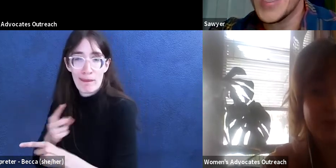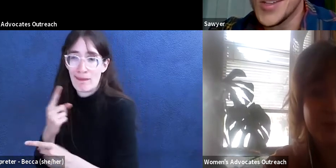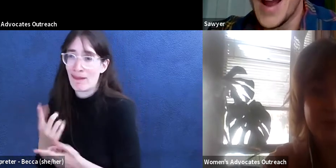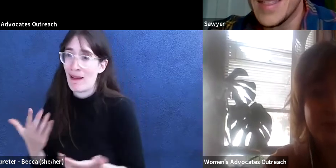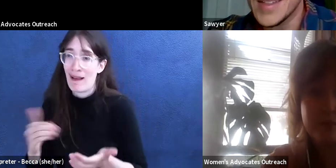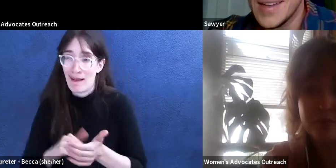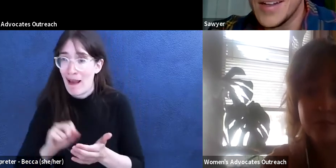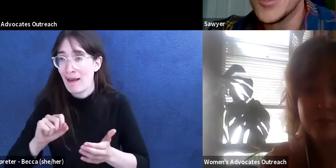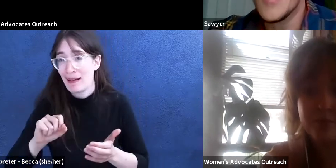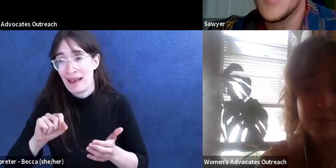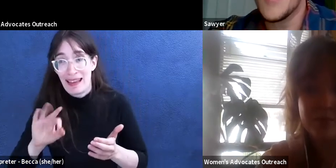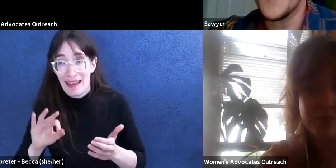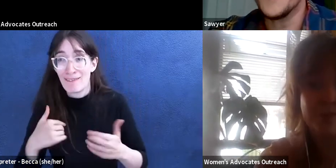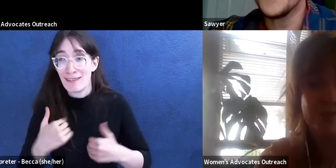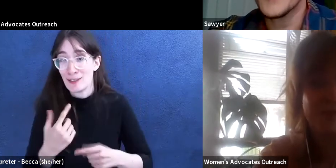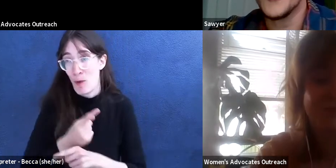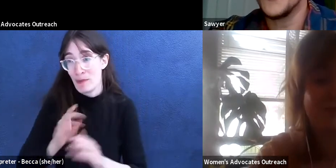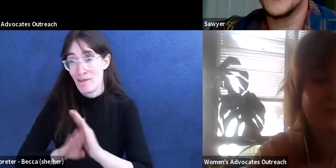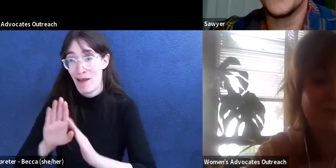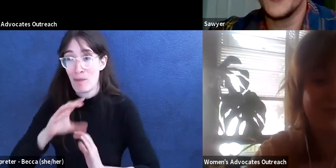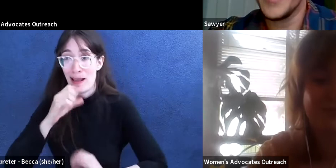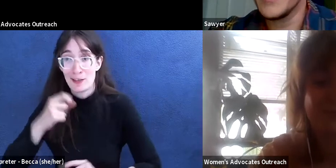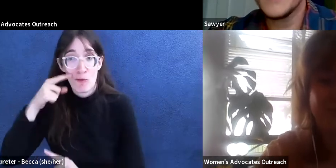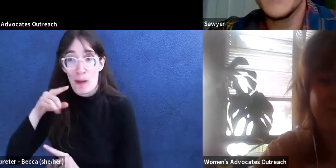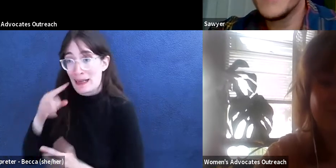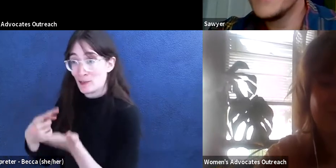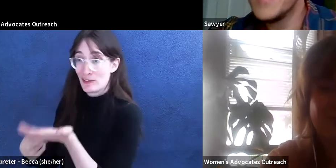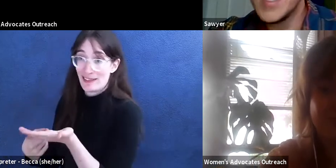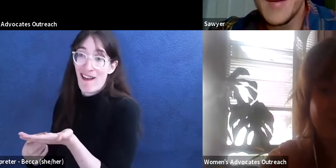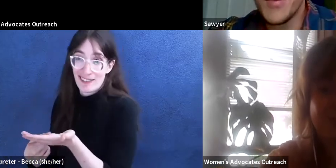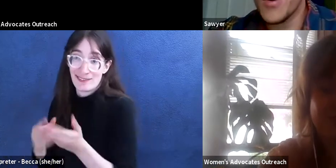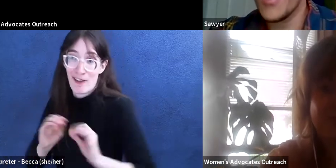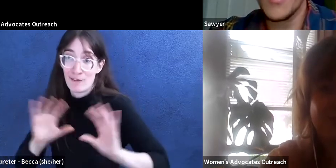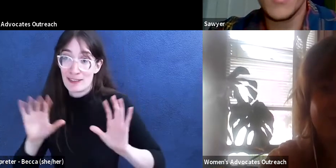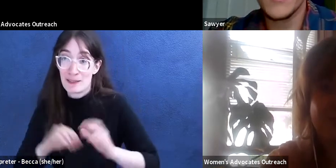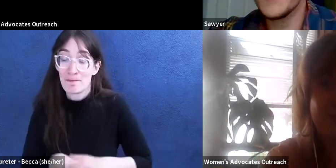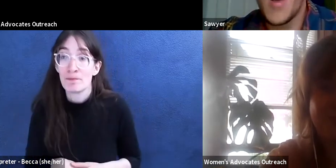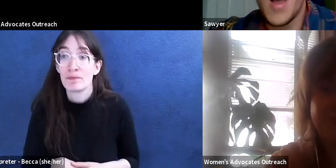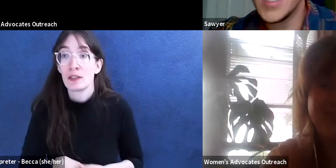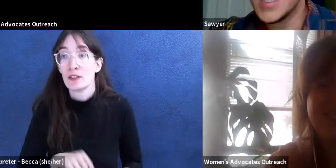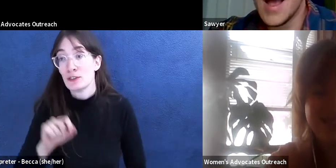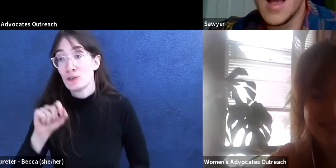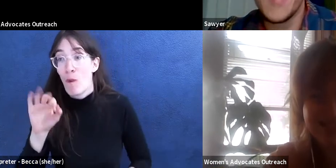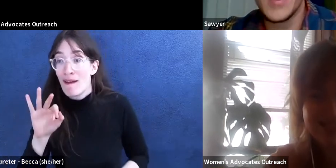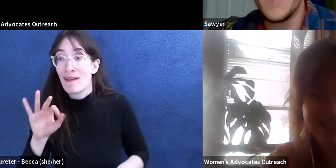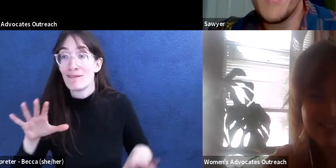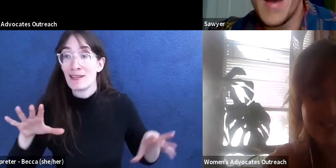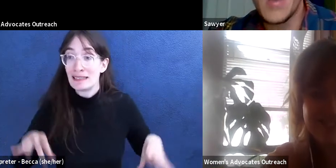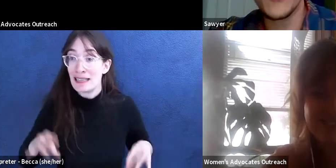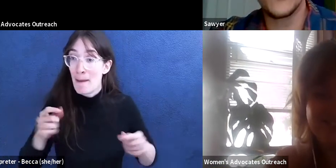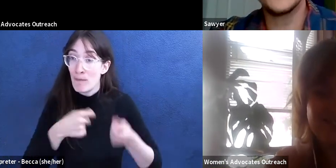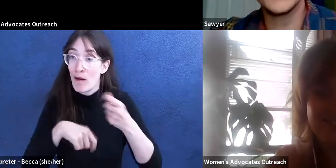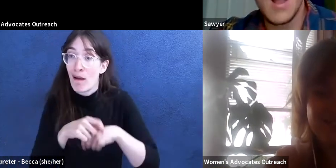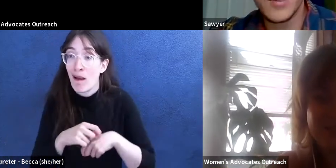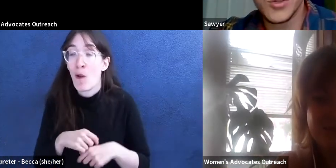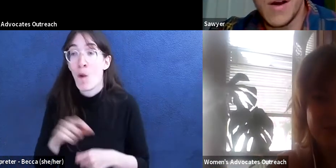attachment. But I'll go back here and just kind of show you some things on it.